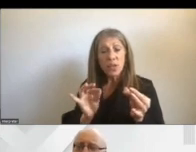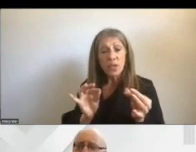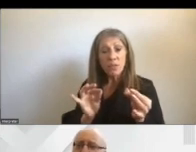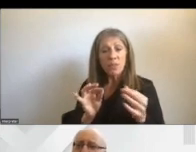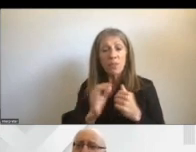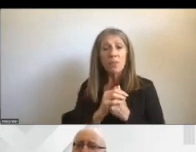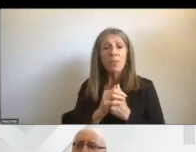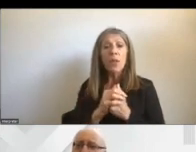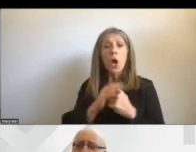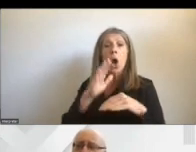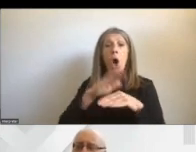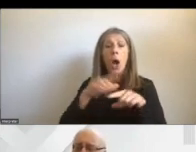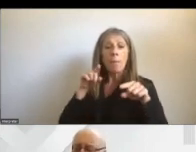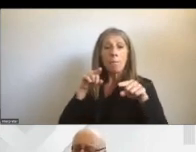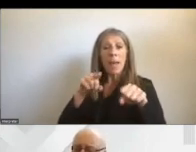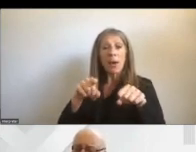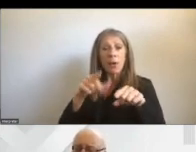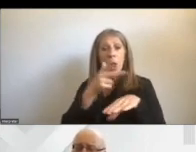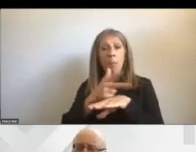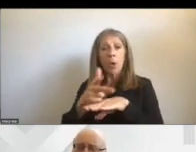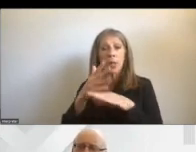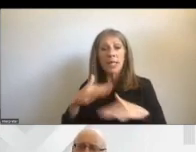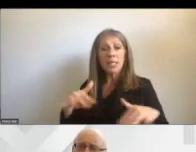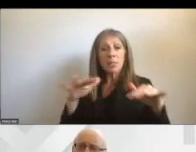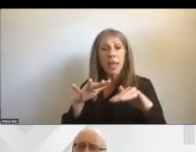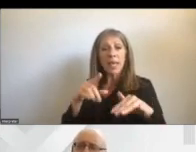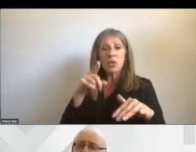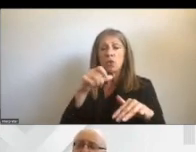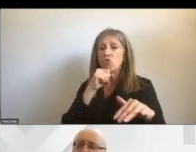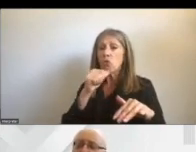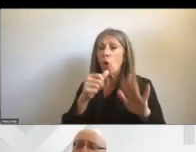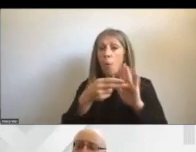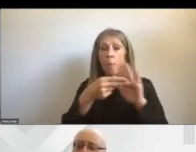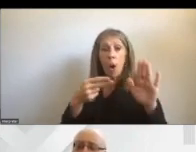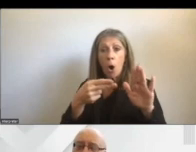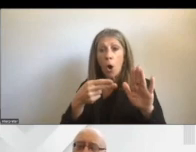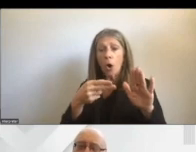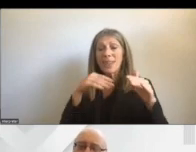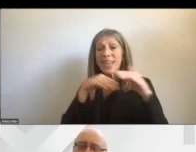50% of your parking space length.